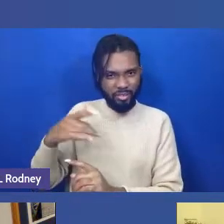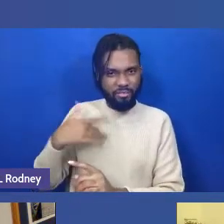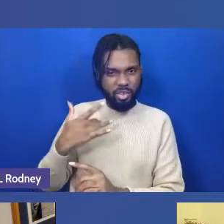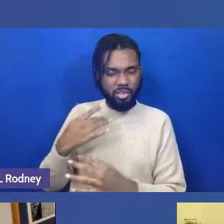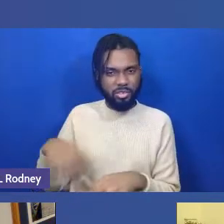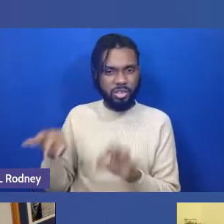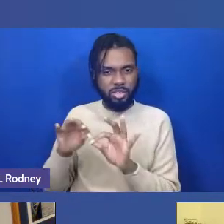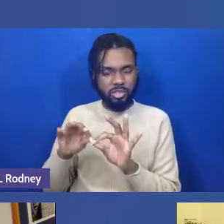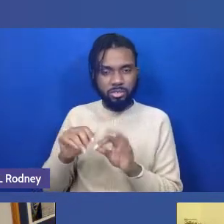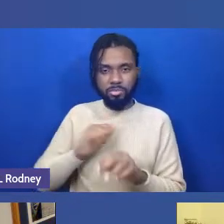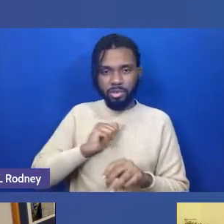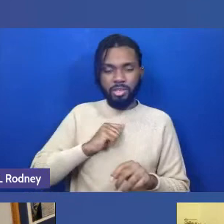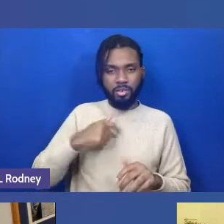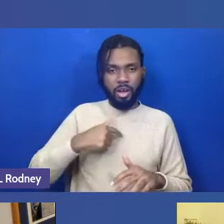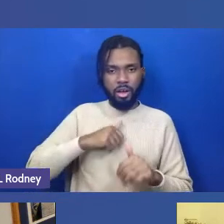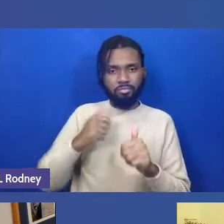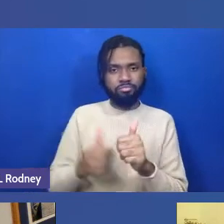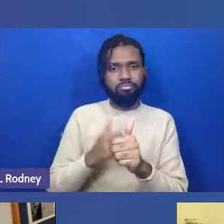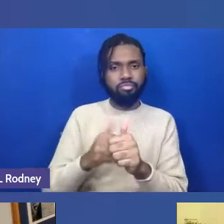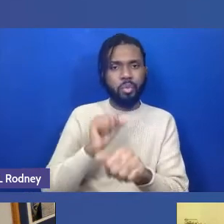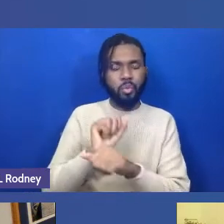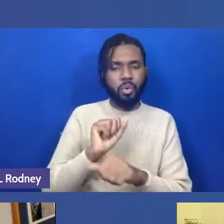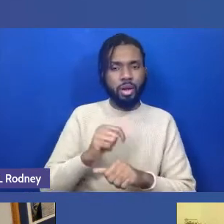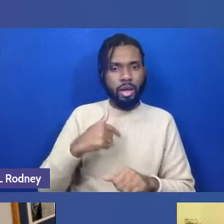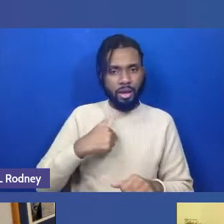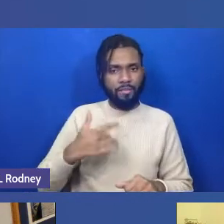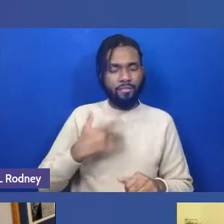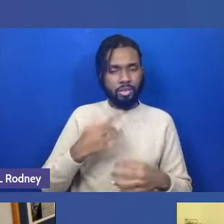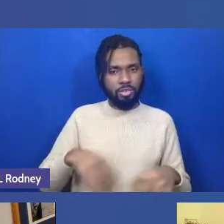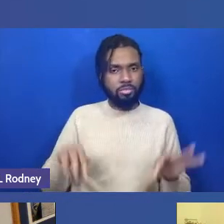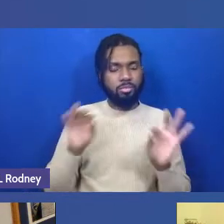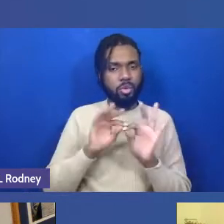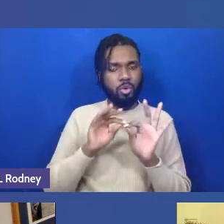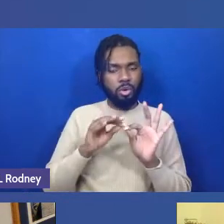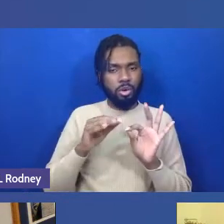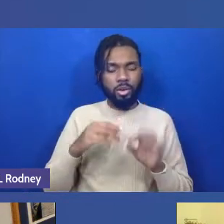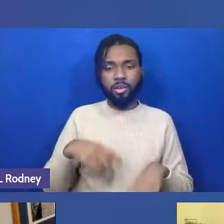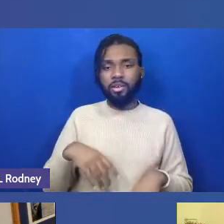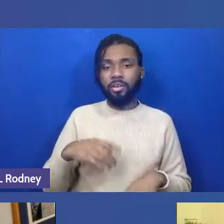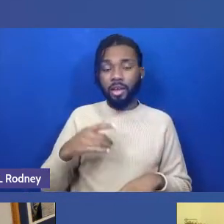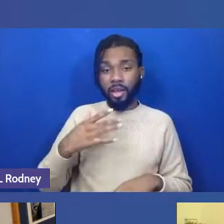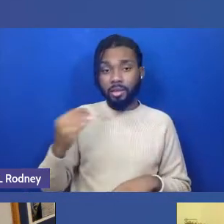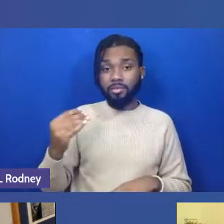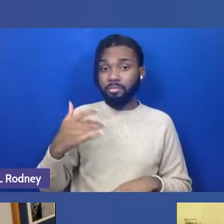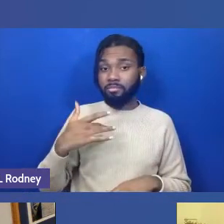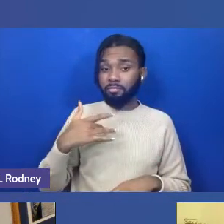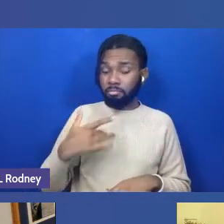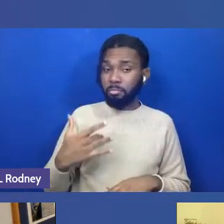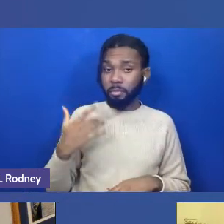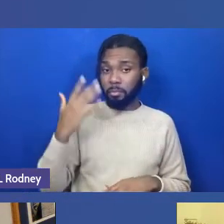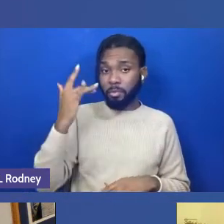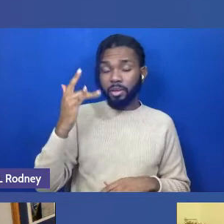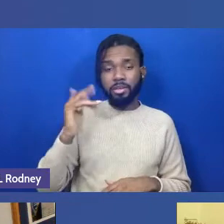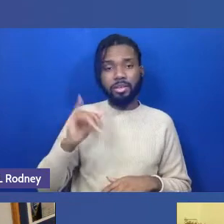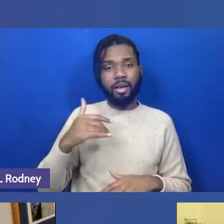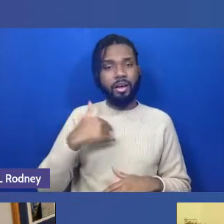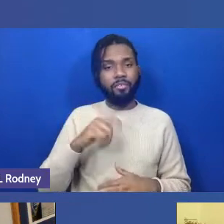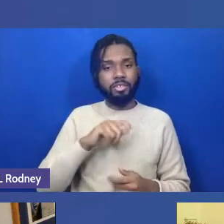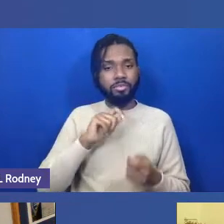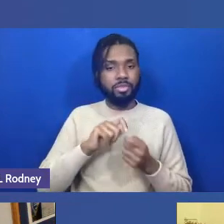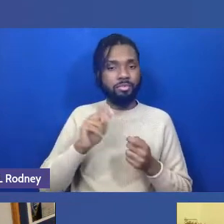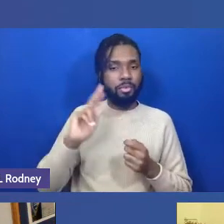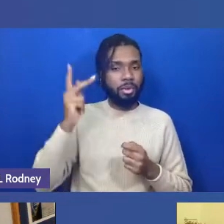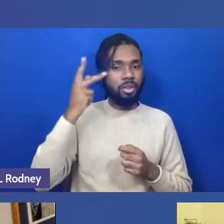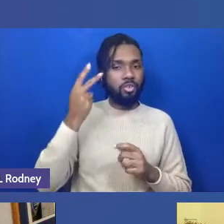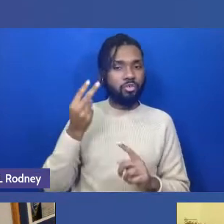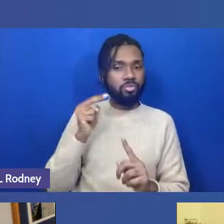feel is as necessary as I can make work be. And it's usually because it's got a very, very political position, and